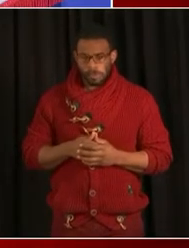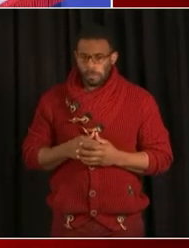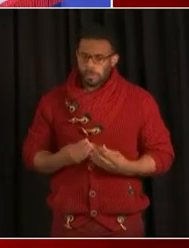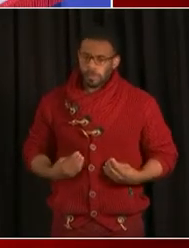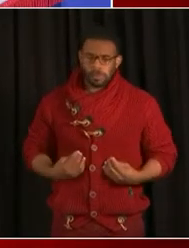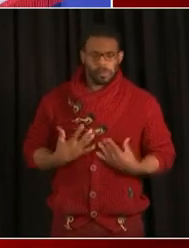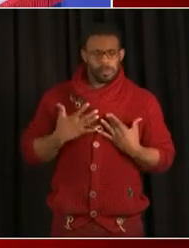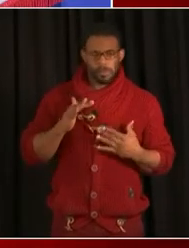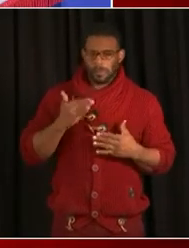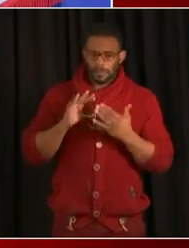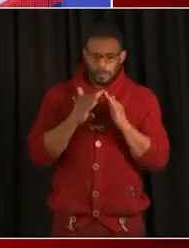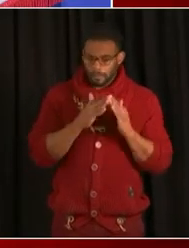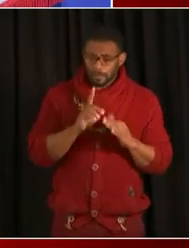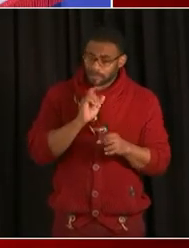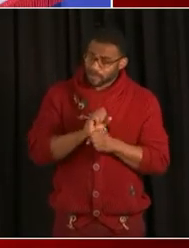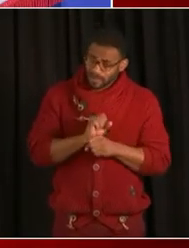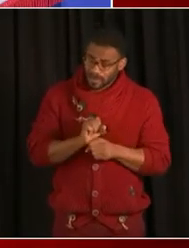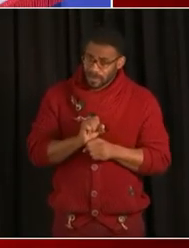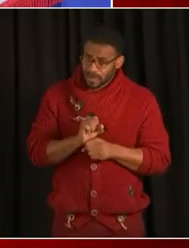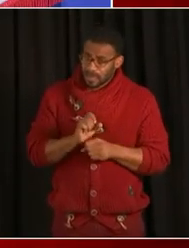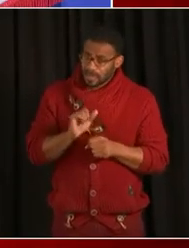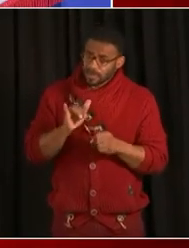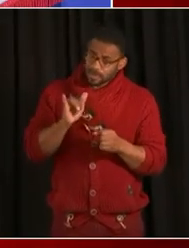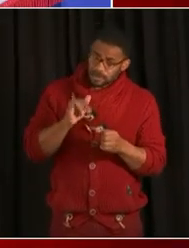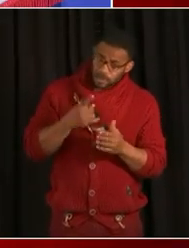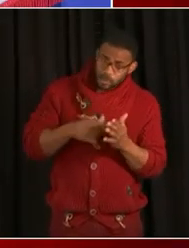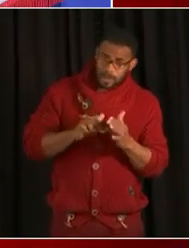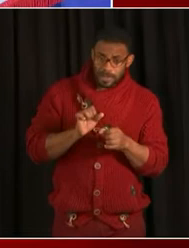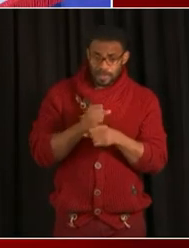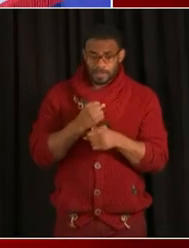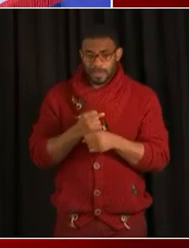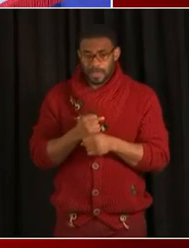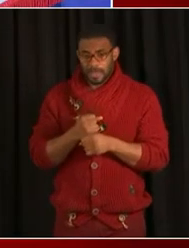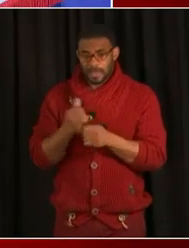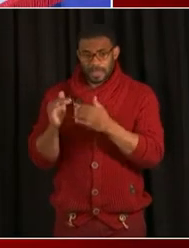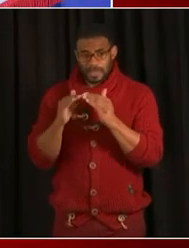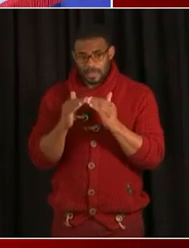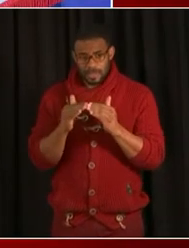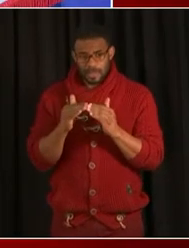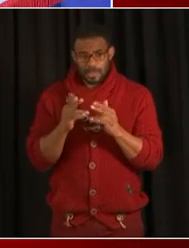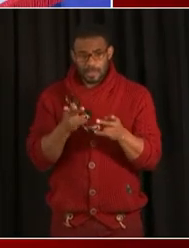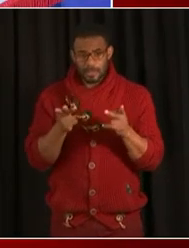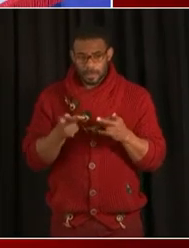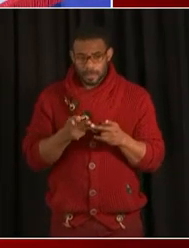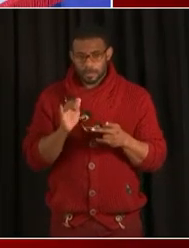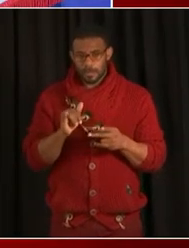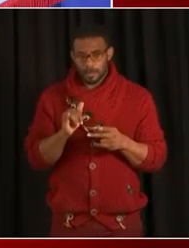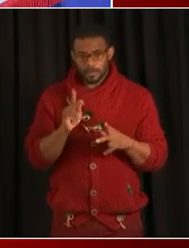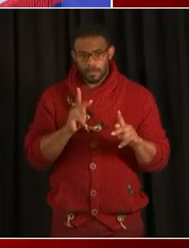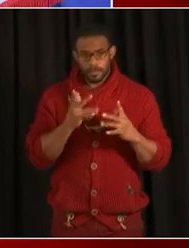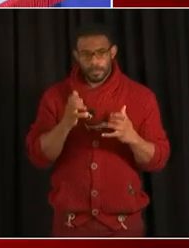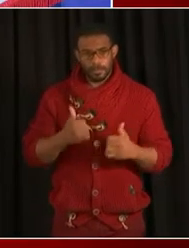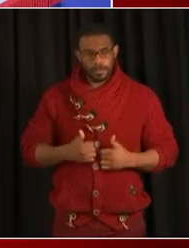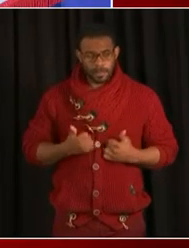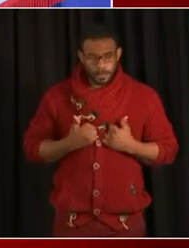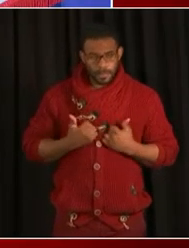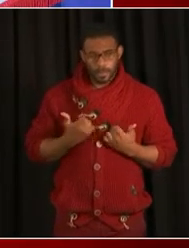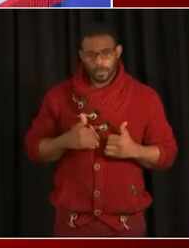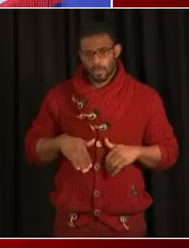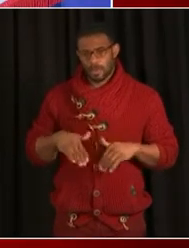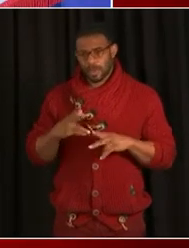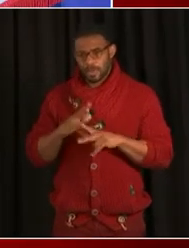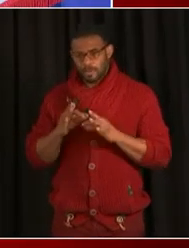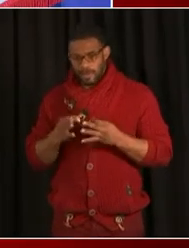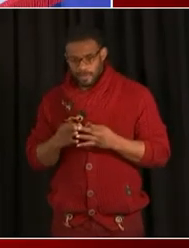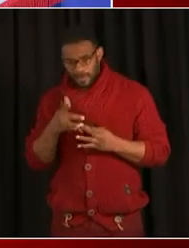our city, and really, it's what has made the city a place that people want to live, want to